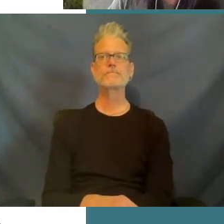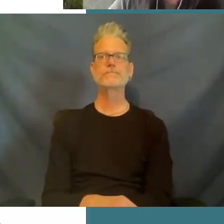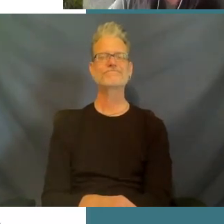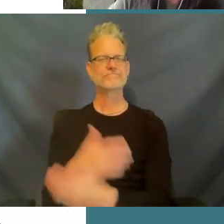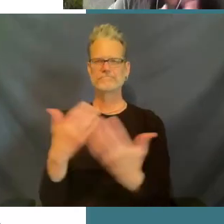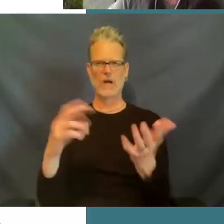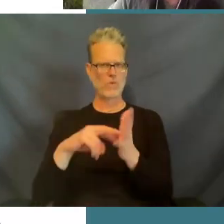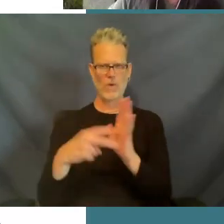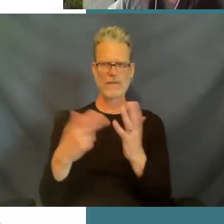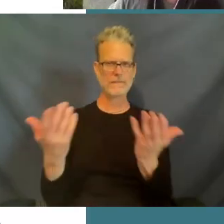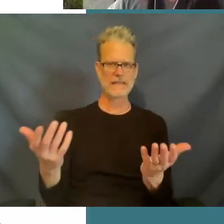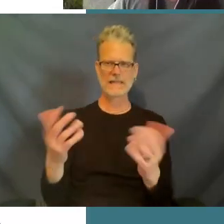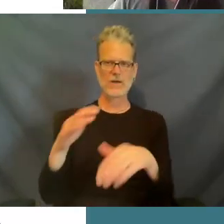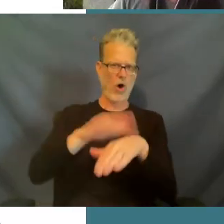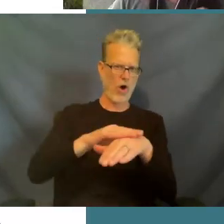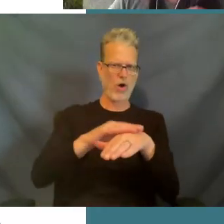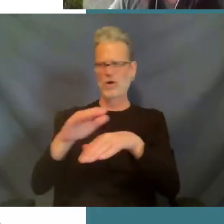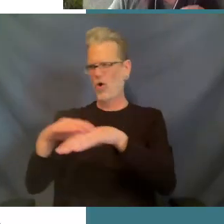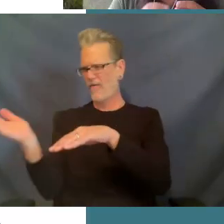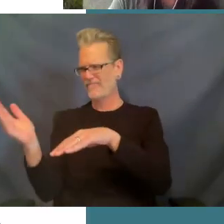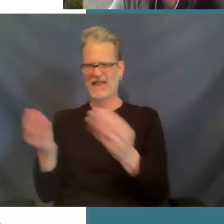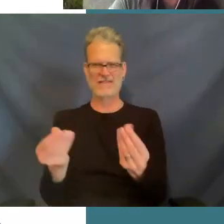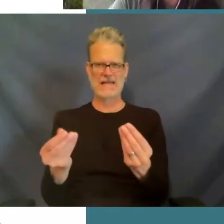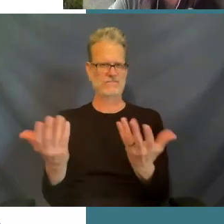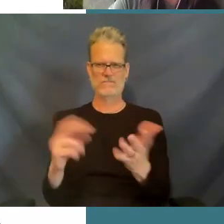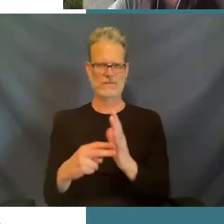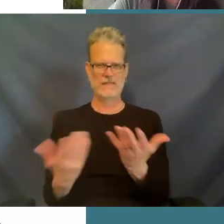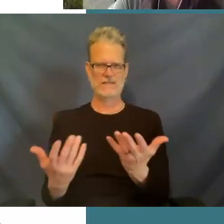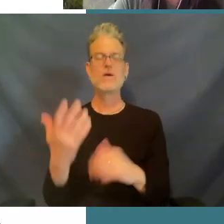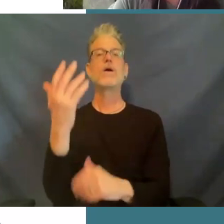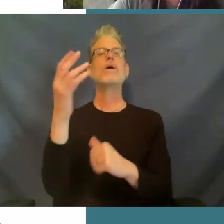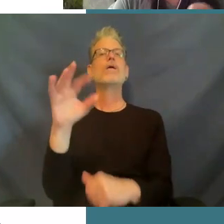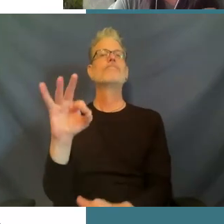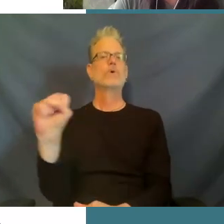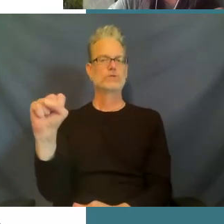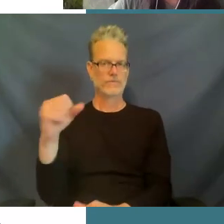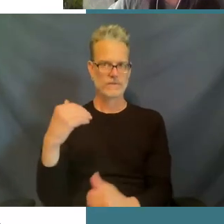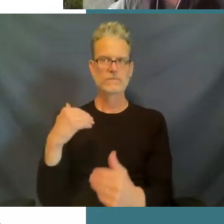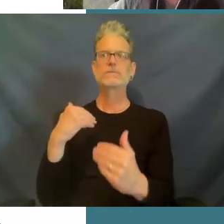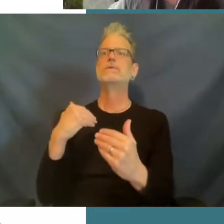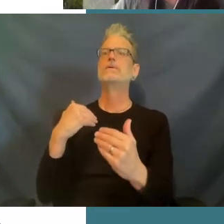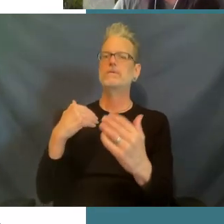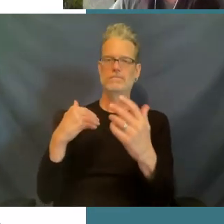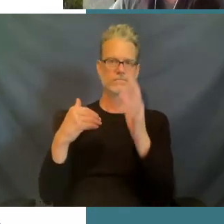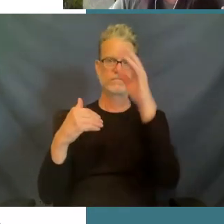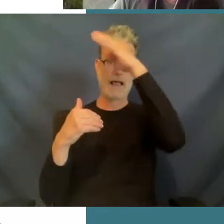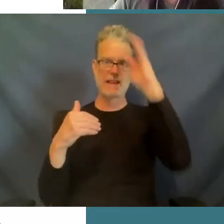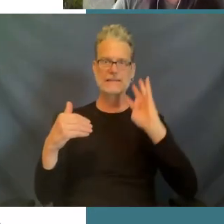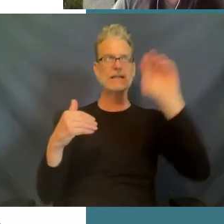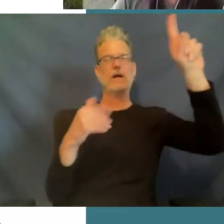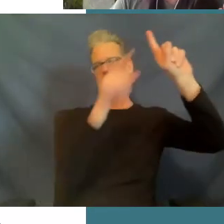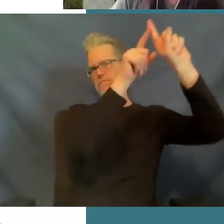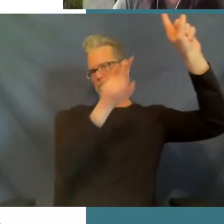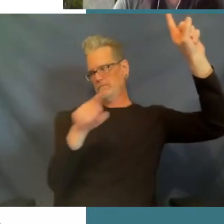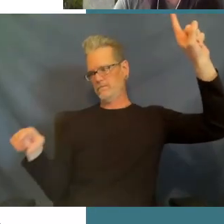mean when I say on or off our lands? So the Forest Service has presence from Alaska to Puerto Rico, and we're